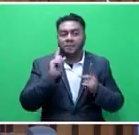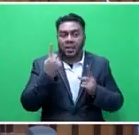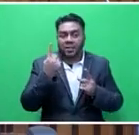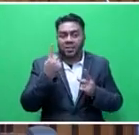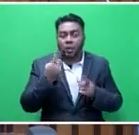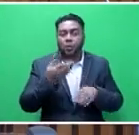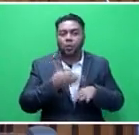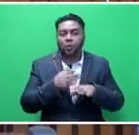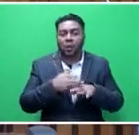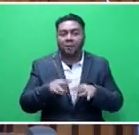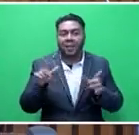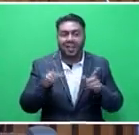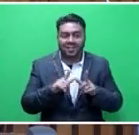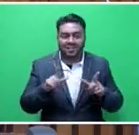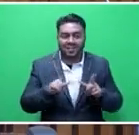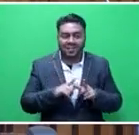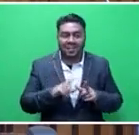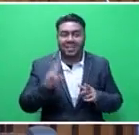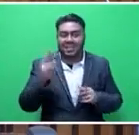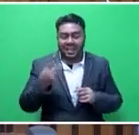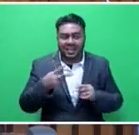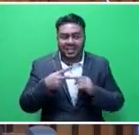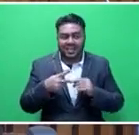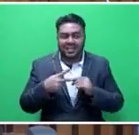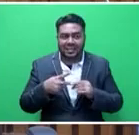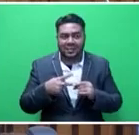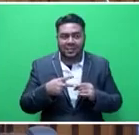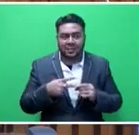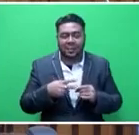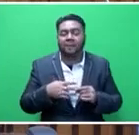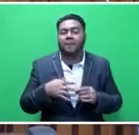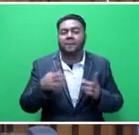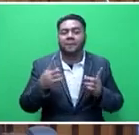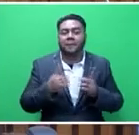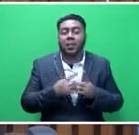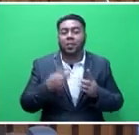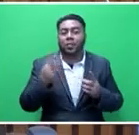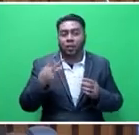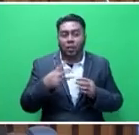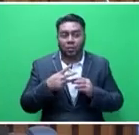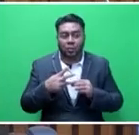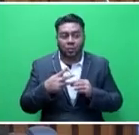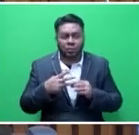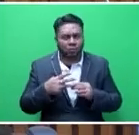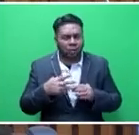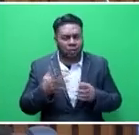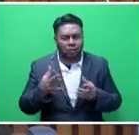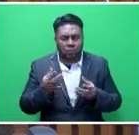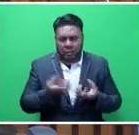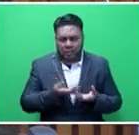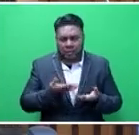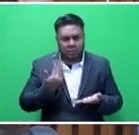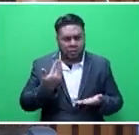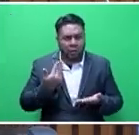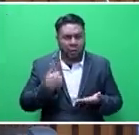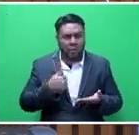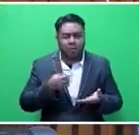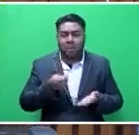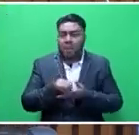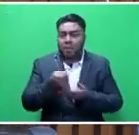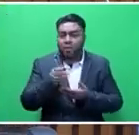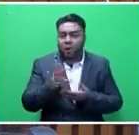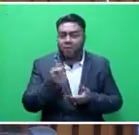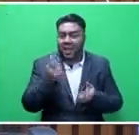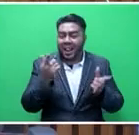renewal of the license, and secondly, Mr. Speaker, say if they faced hardship, and secondly was the exemption in respect of the payment of